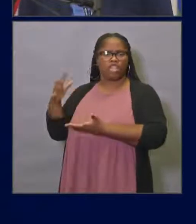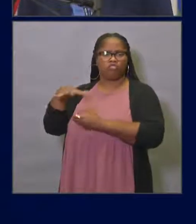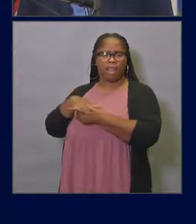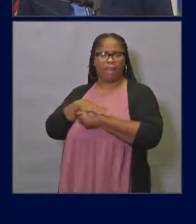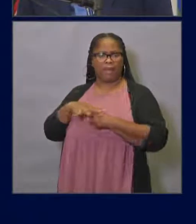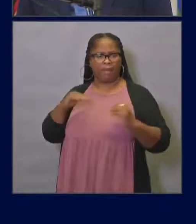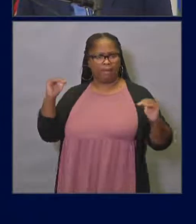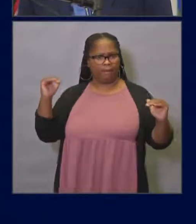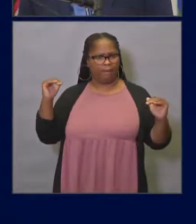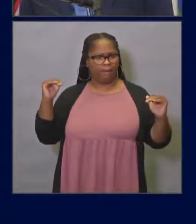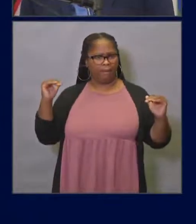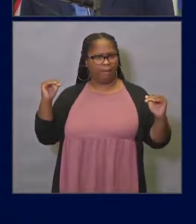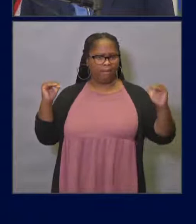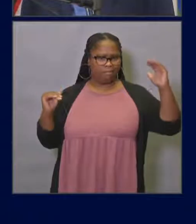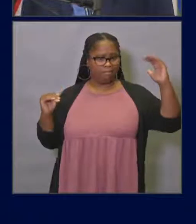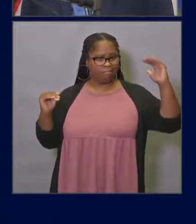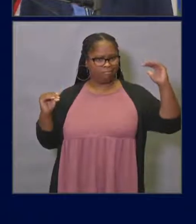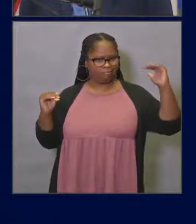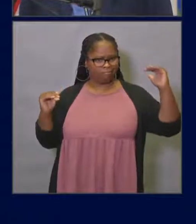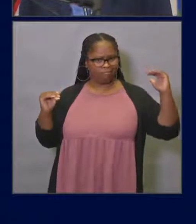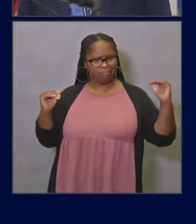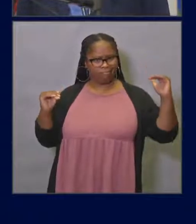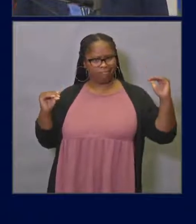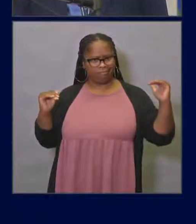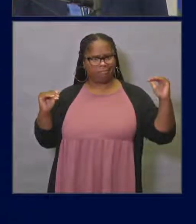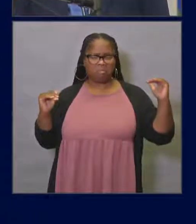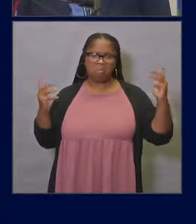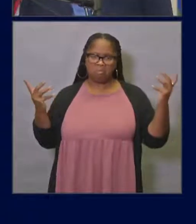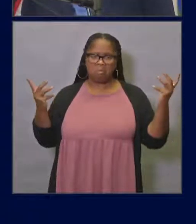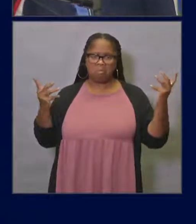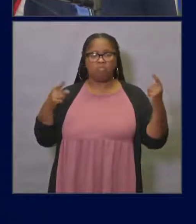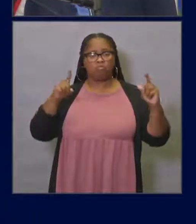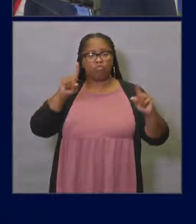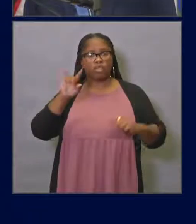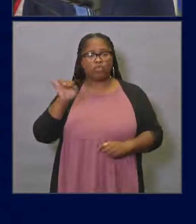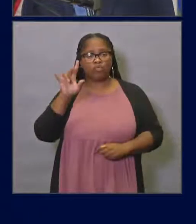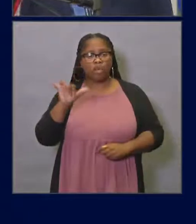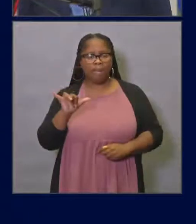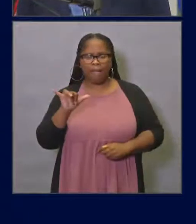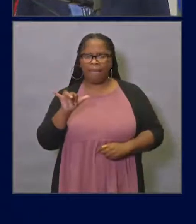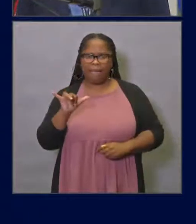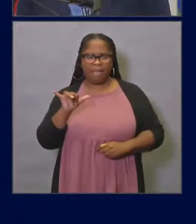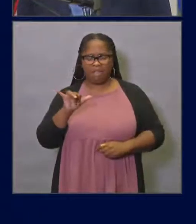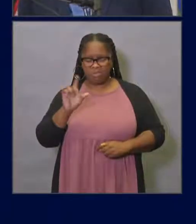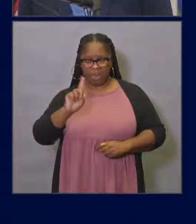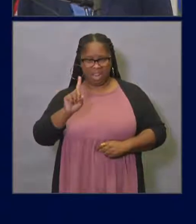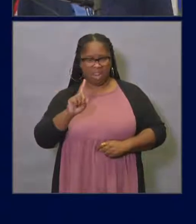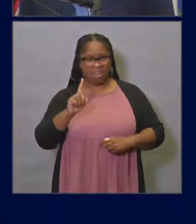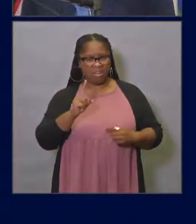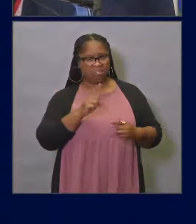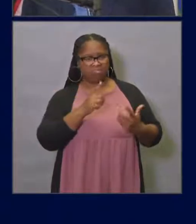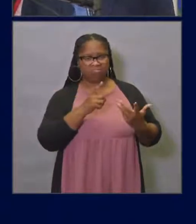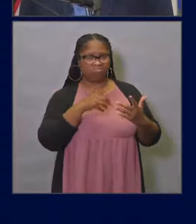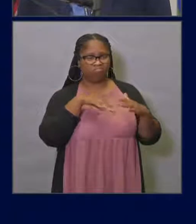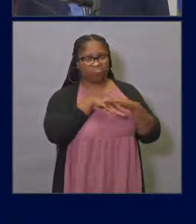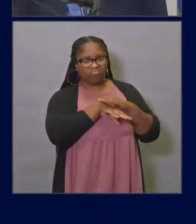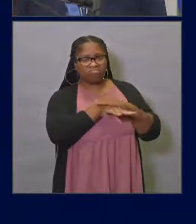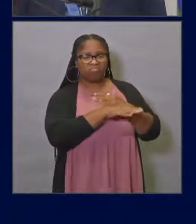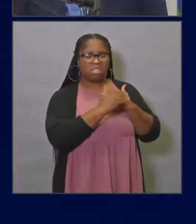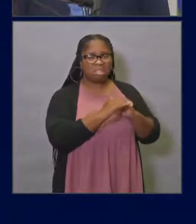lowest. During our peak in July, the mortality rate among people living in areas with the fewest resources was